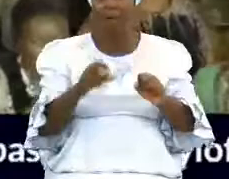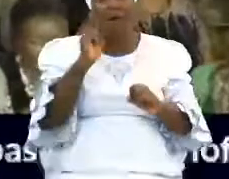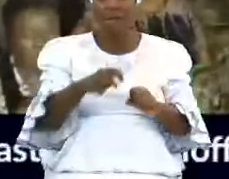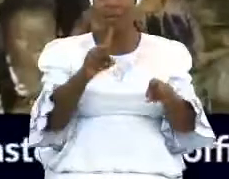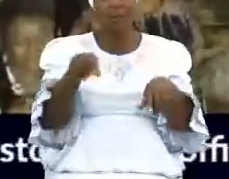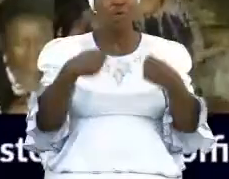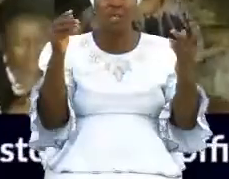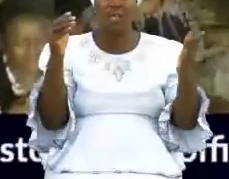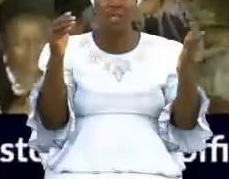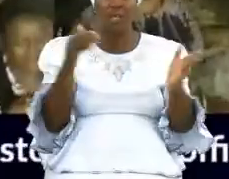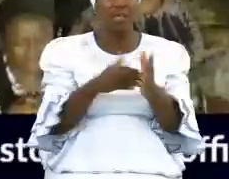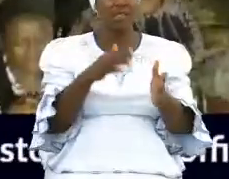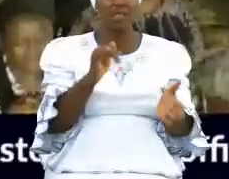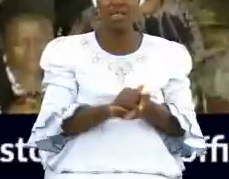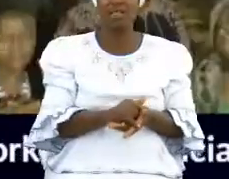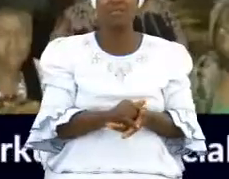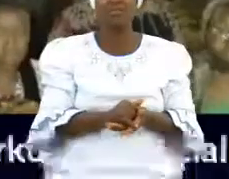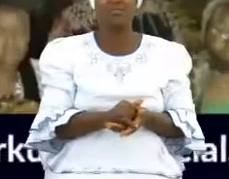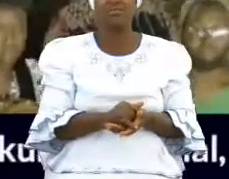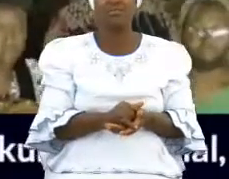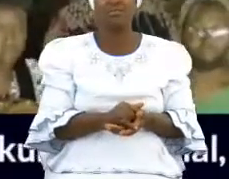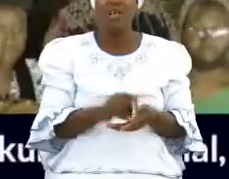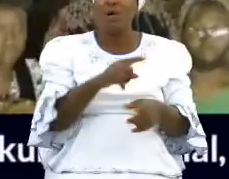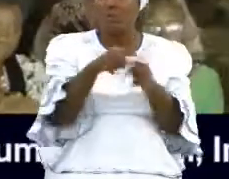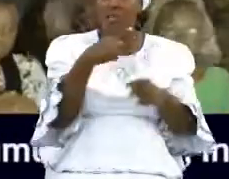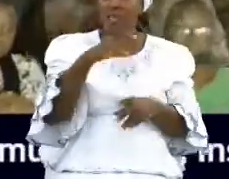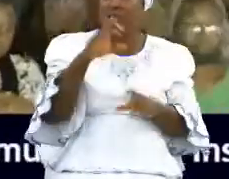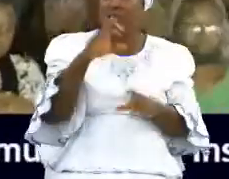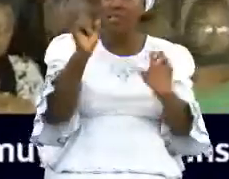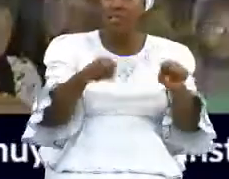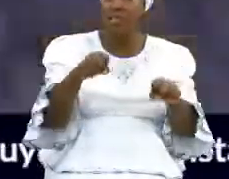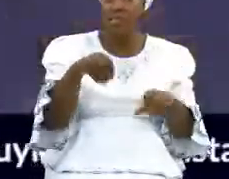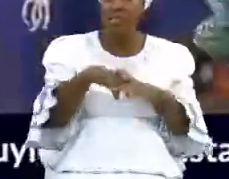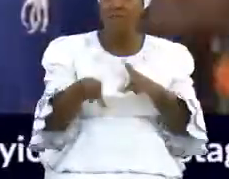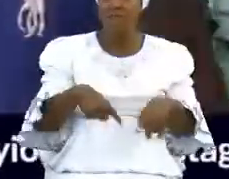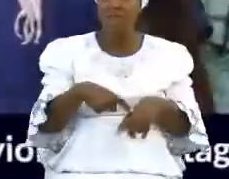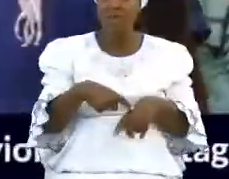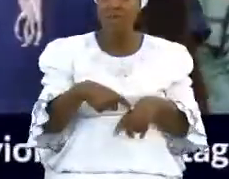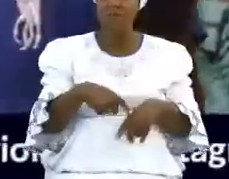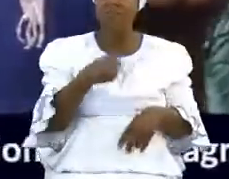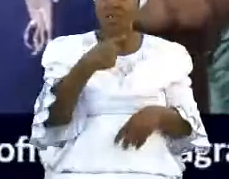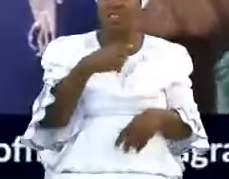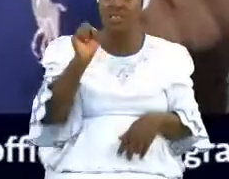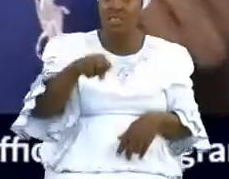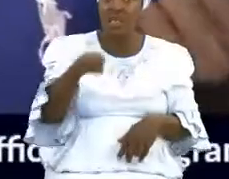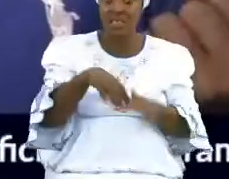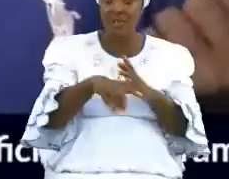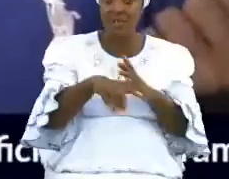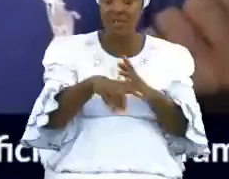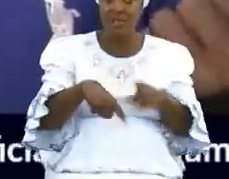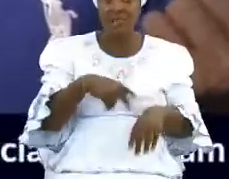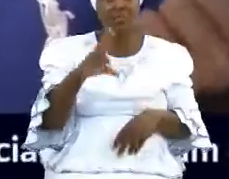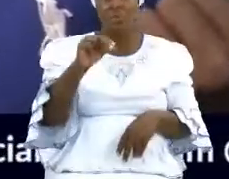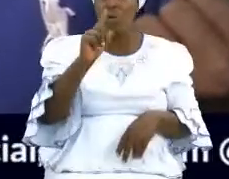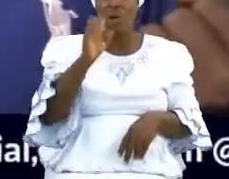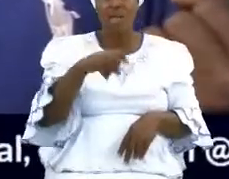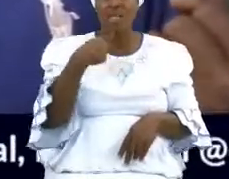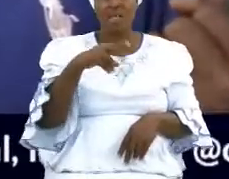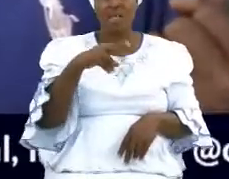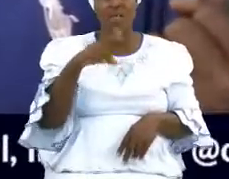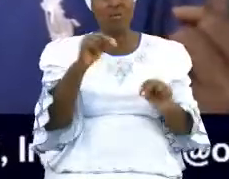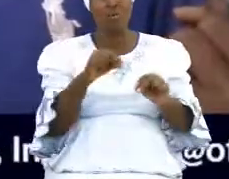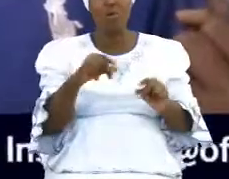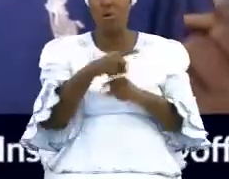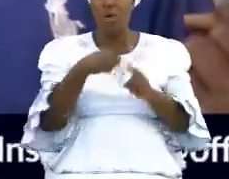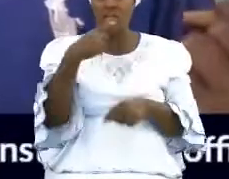that. When he says yes in your life, nobody can say no. I said, when he says yes